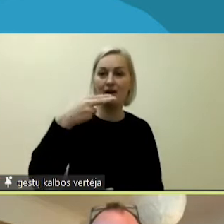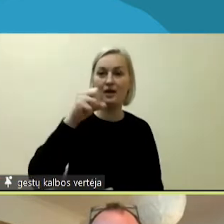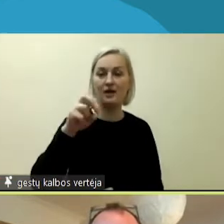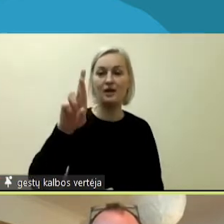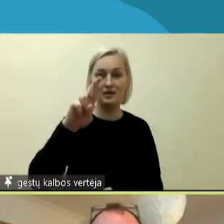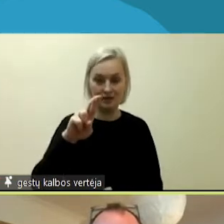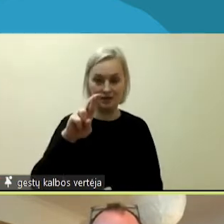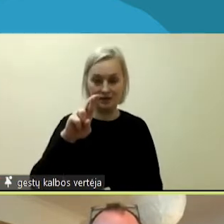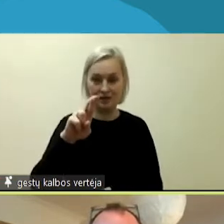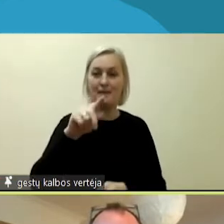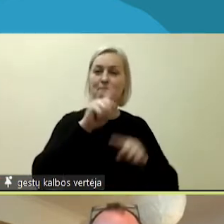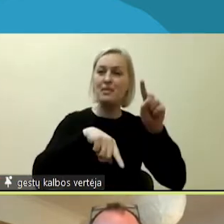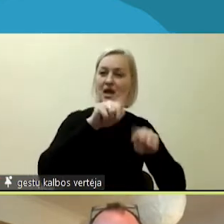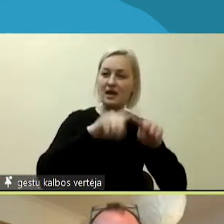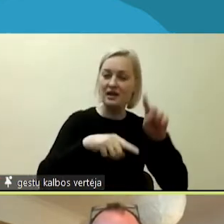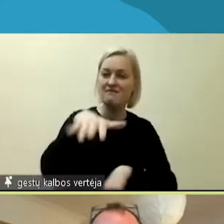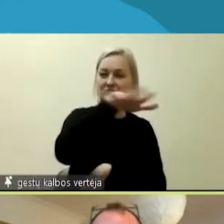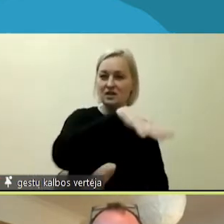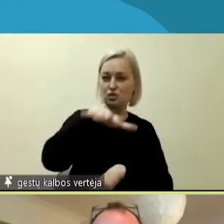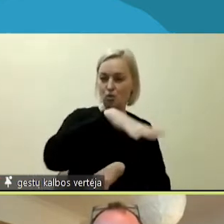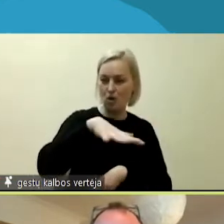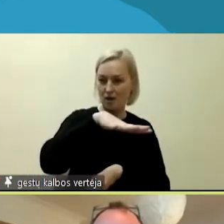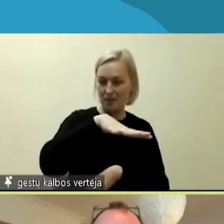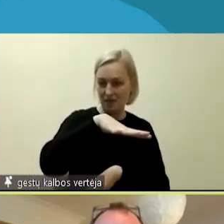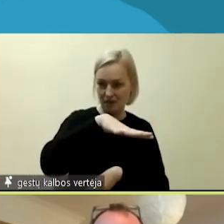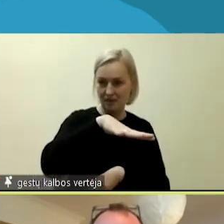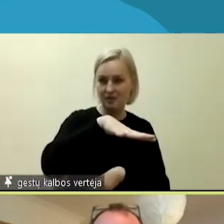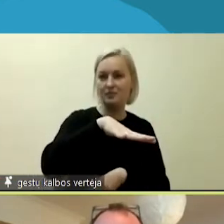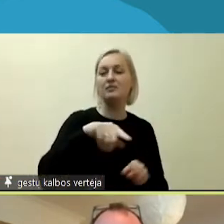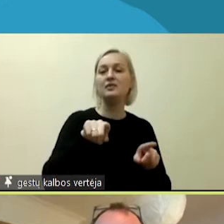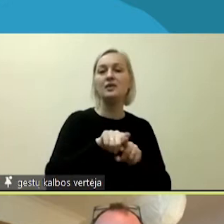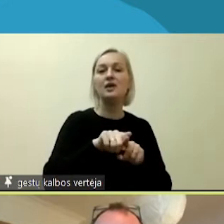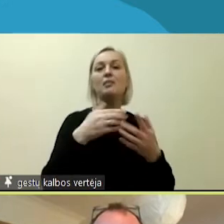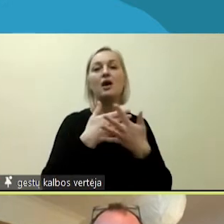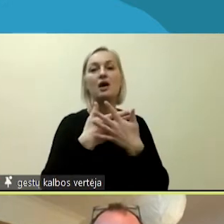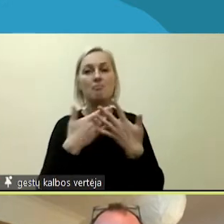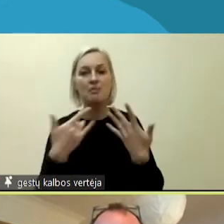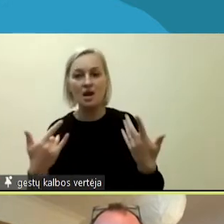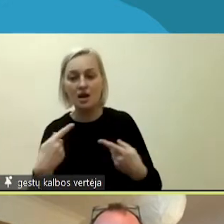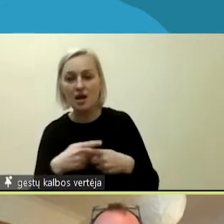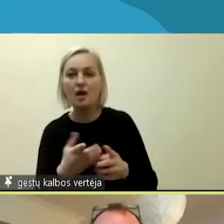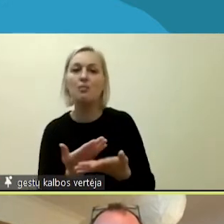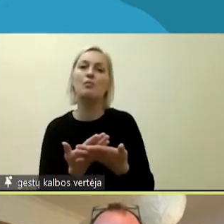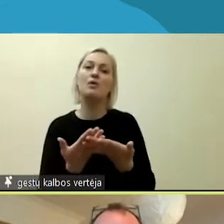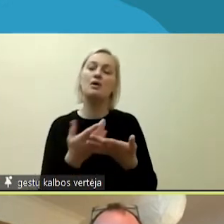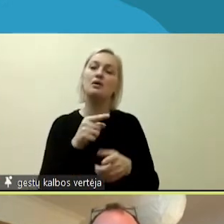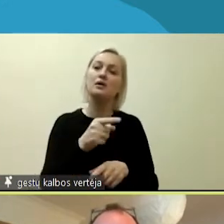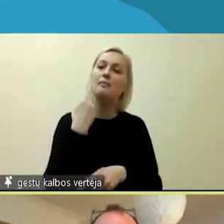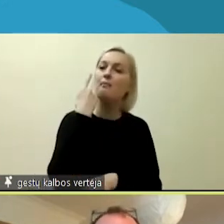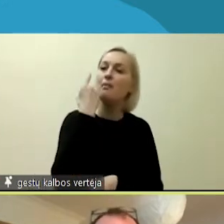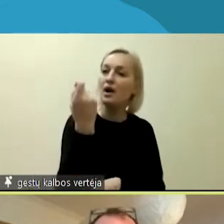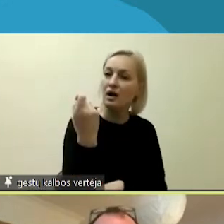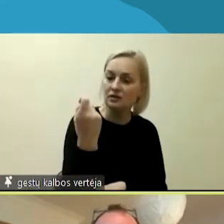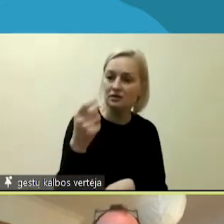the iReport.ie racist incident reporting system is a civil society racist incident reporting system. So